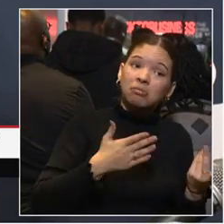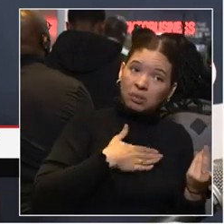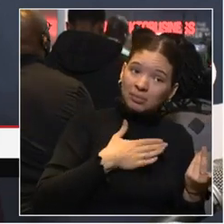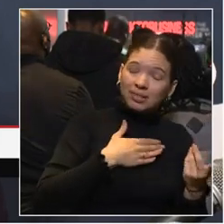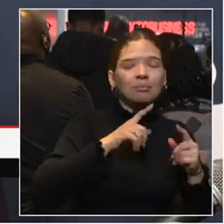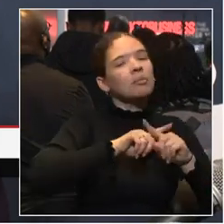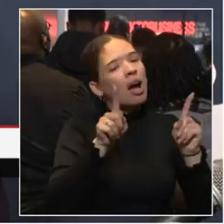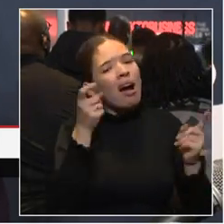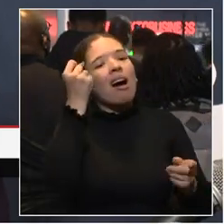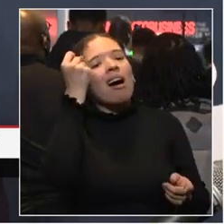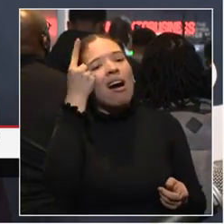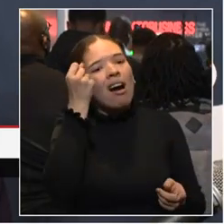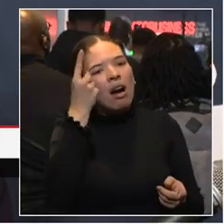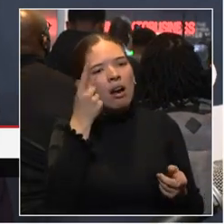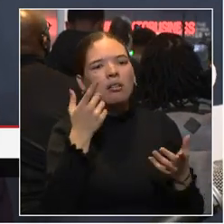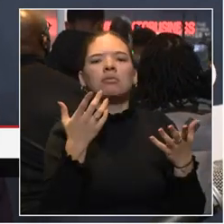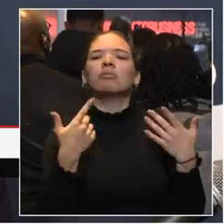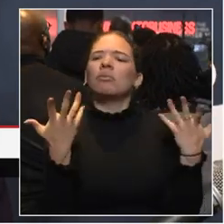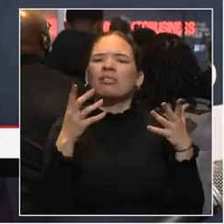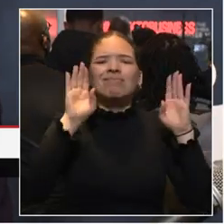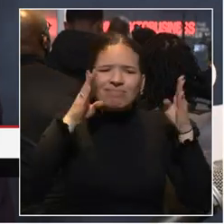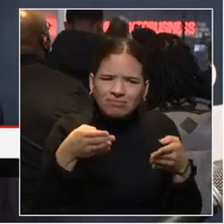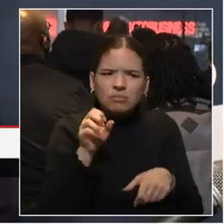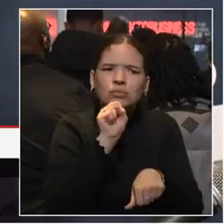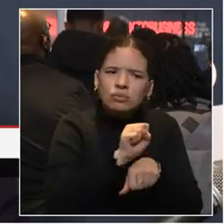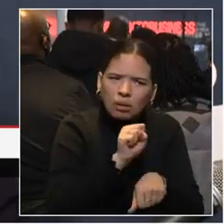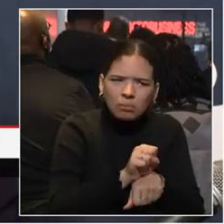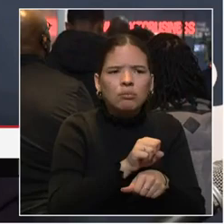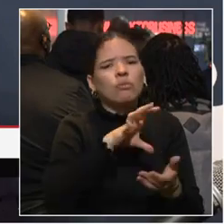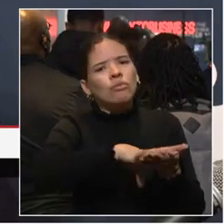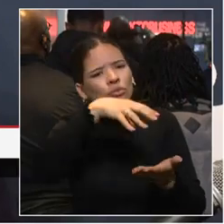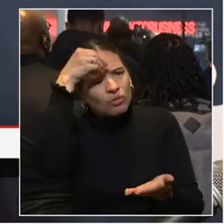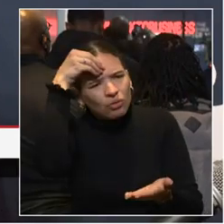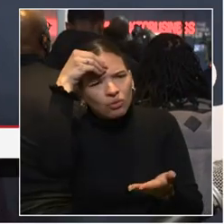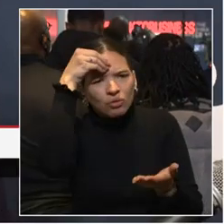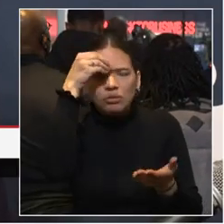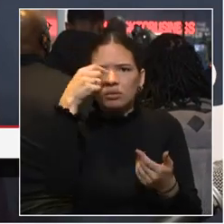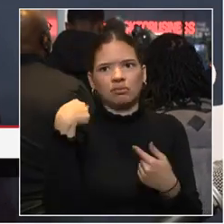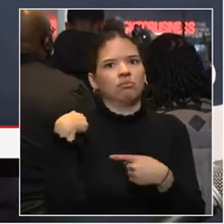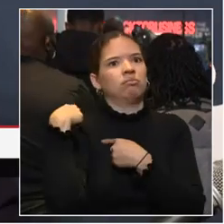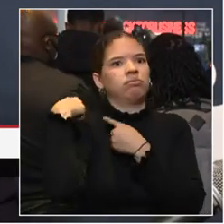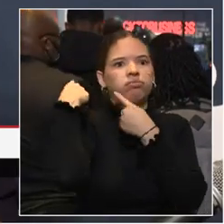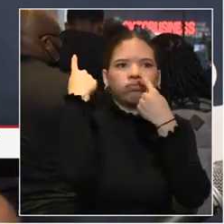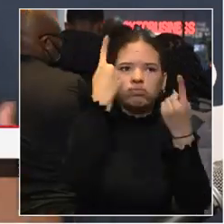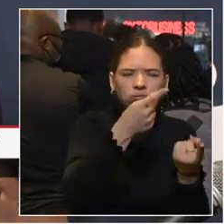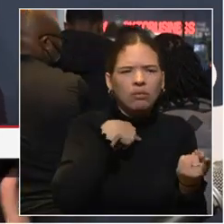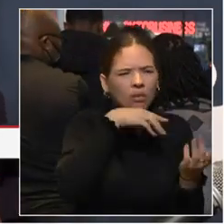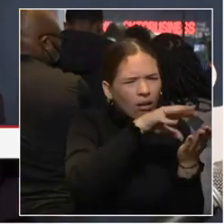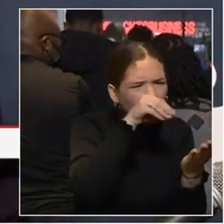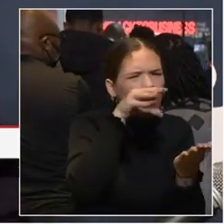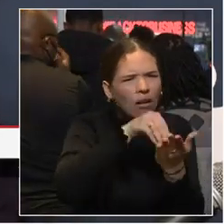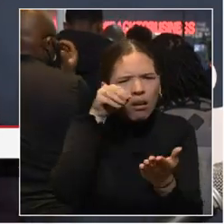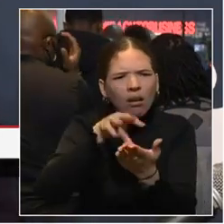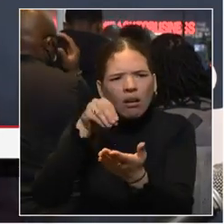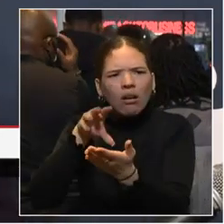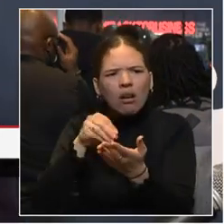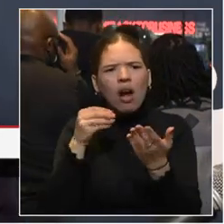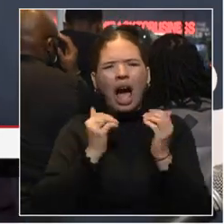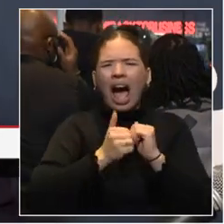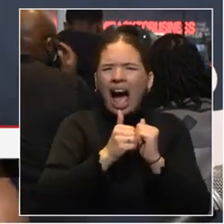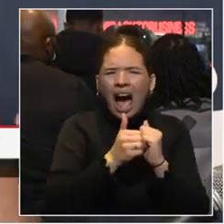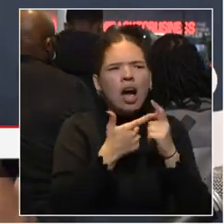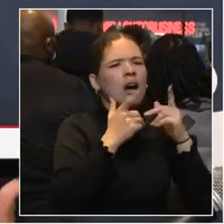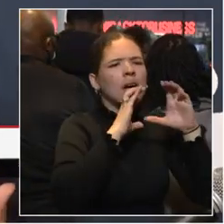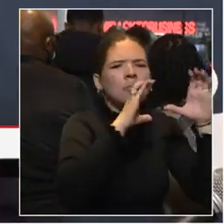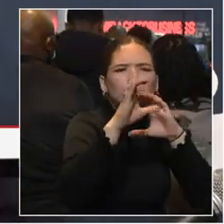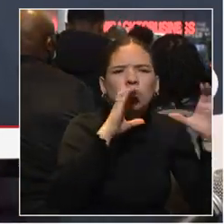to do. I learn, and I have learned over the years of doing this, that I've learned better ways to communicate, for example,